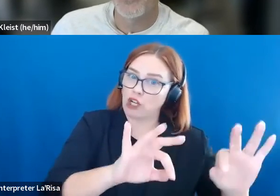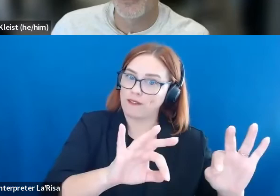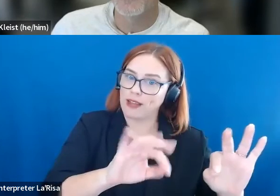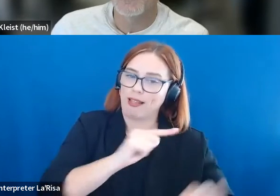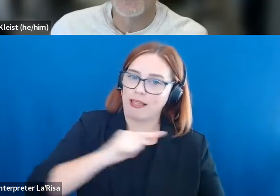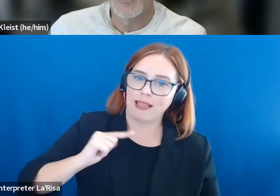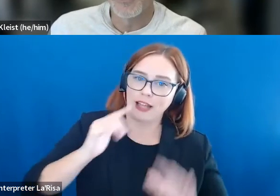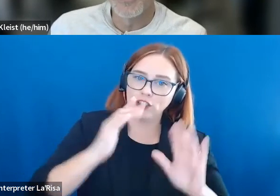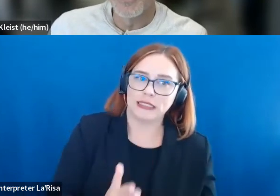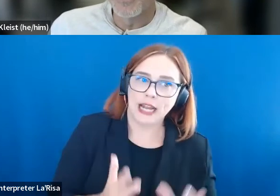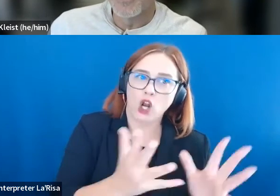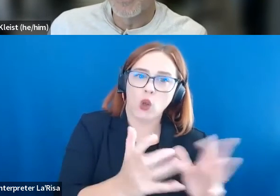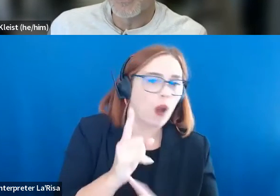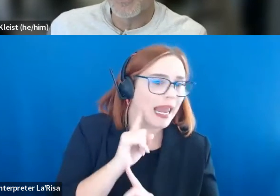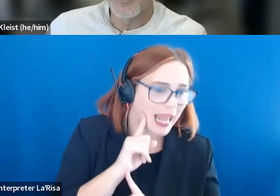from the person.